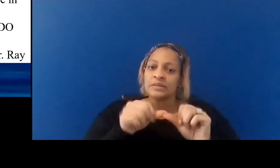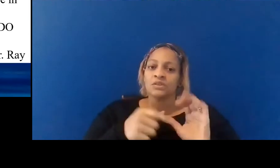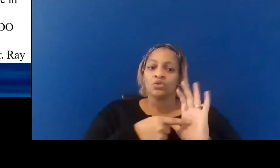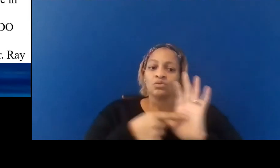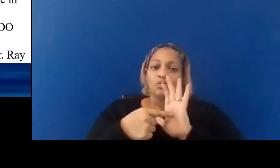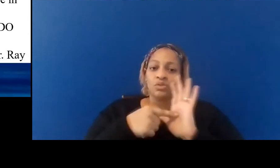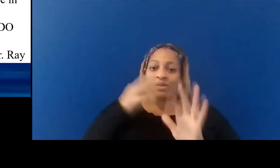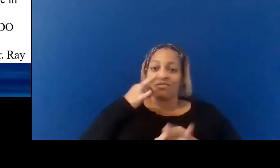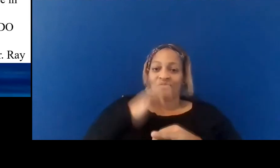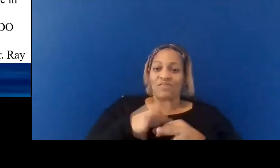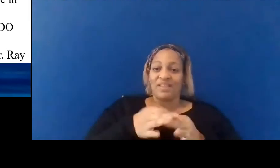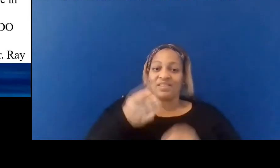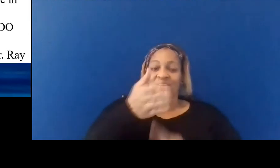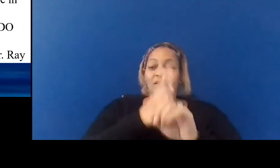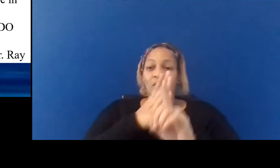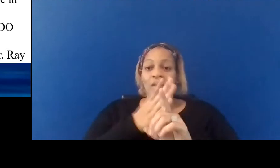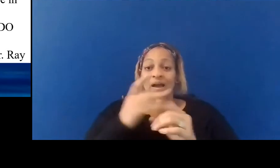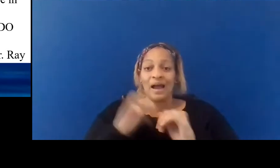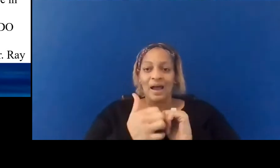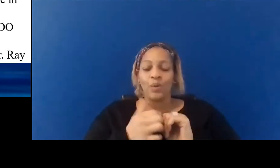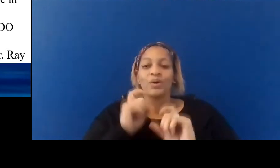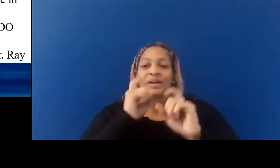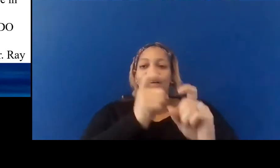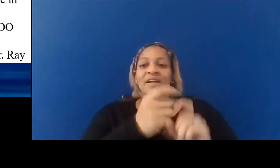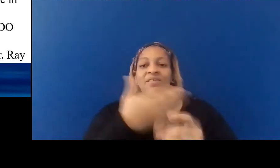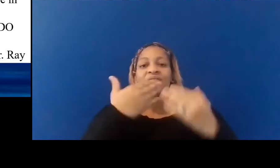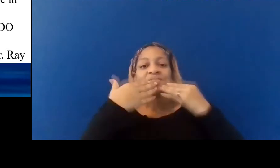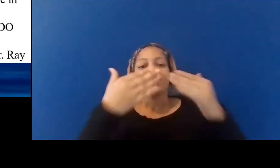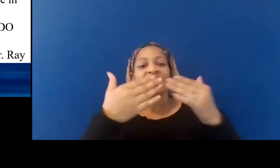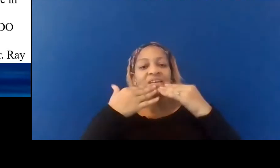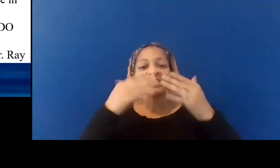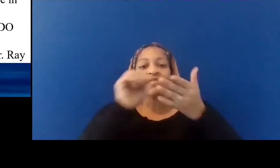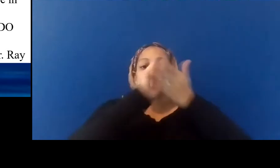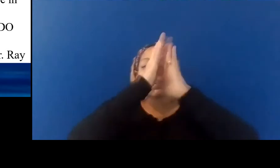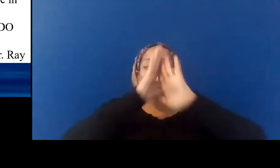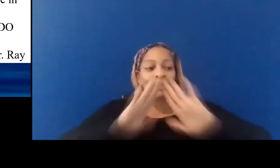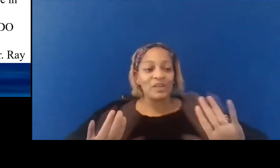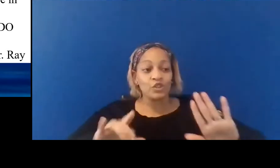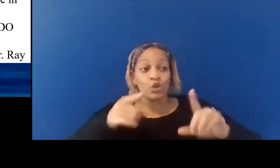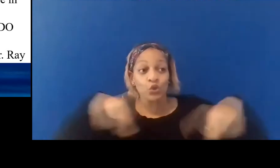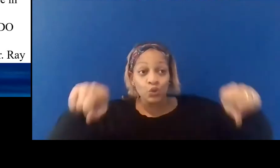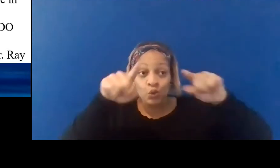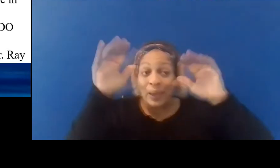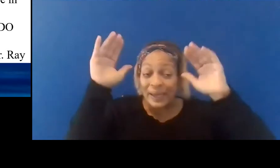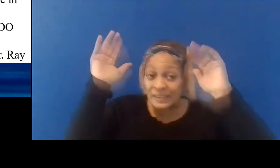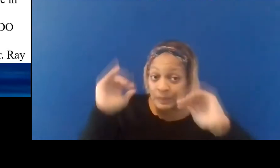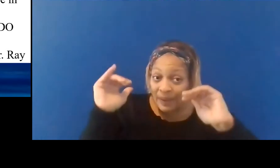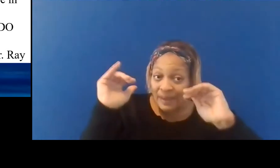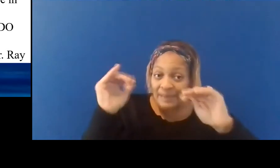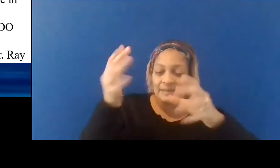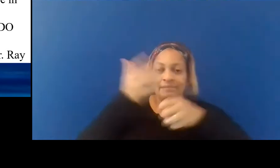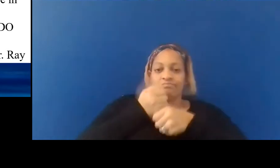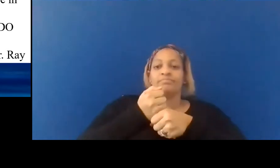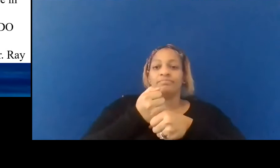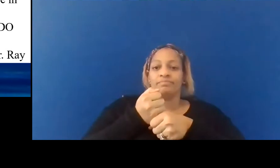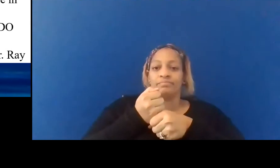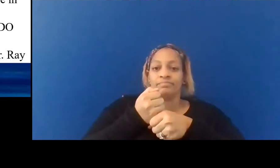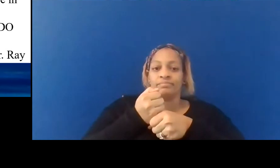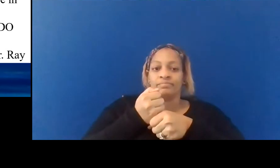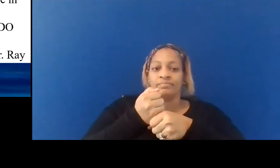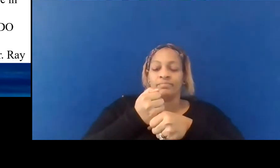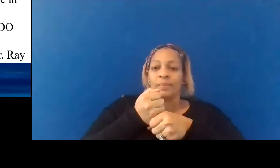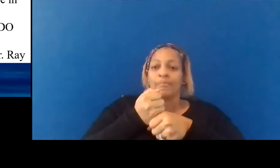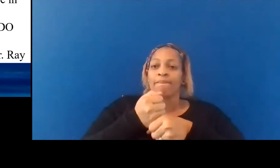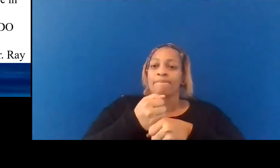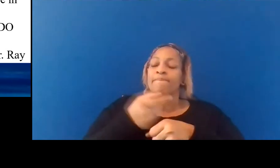God by giving thanks for the blessings you expect to receive. This is why